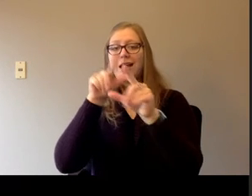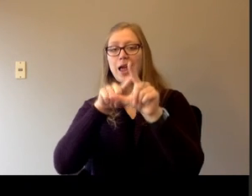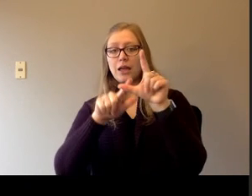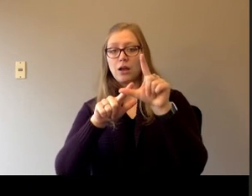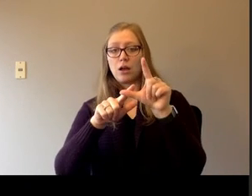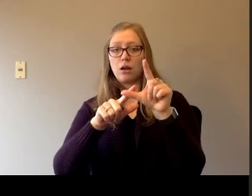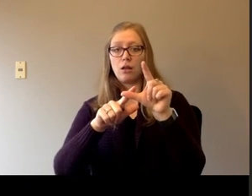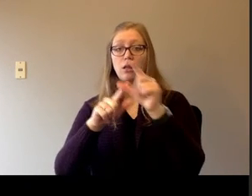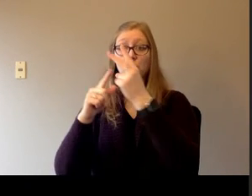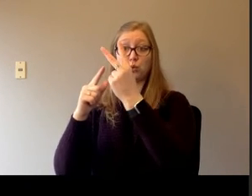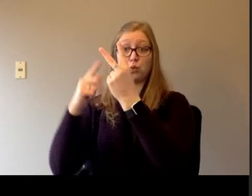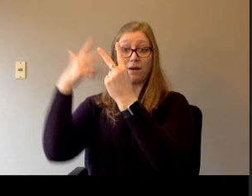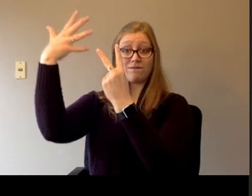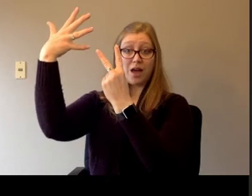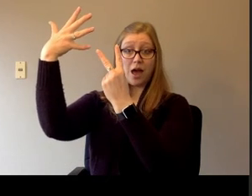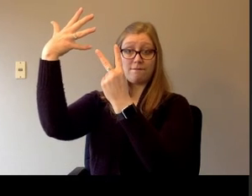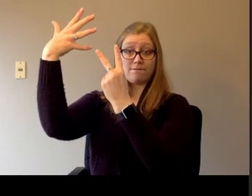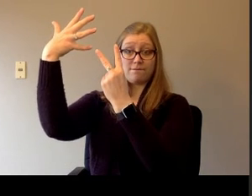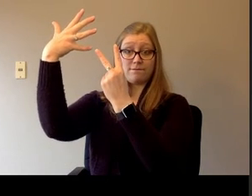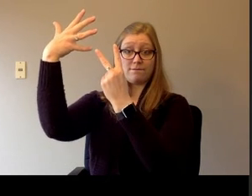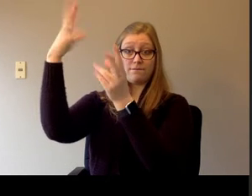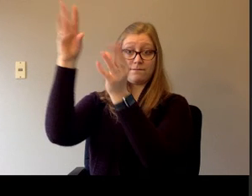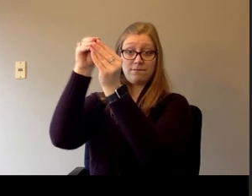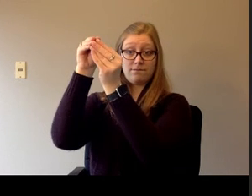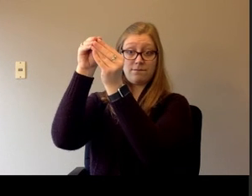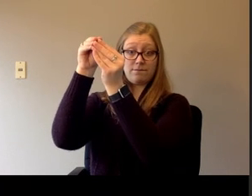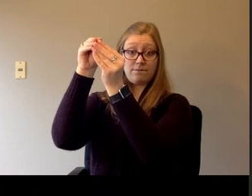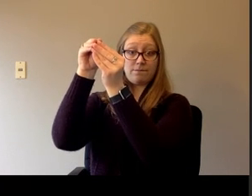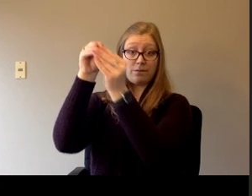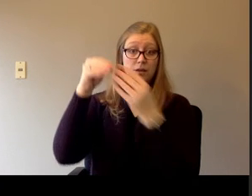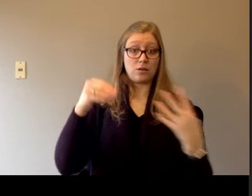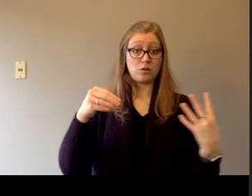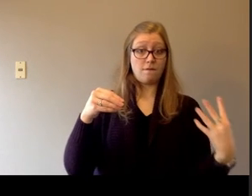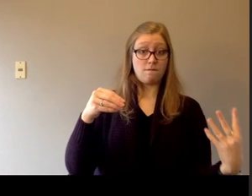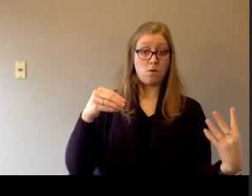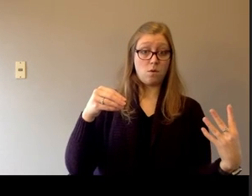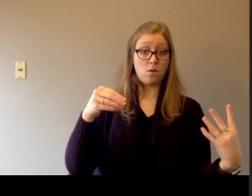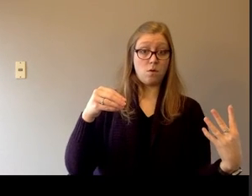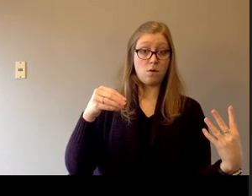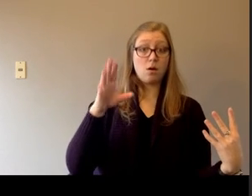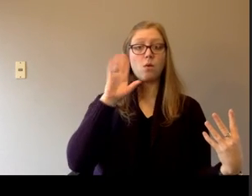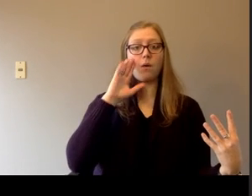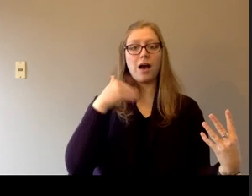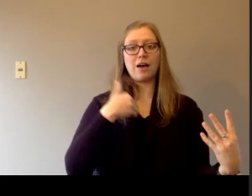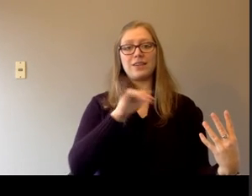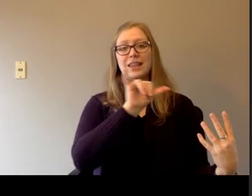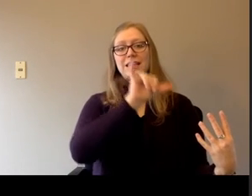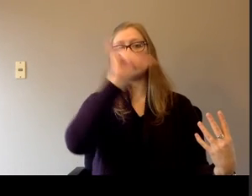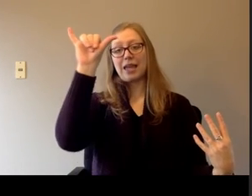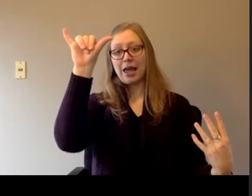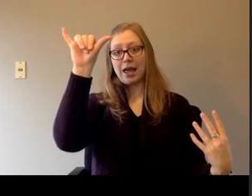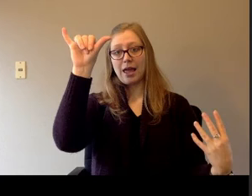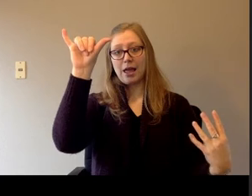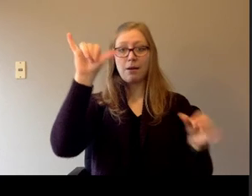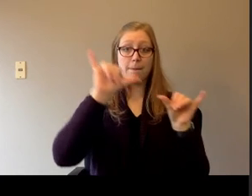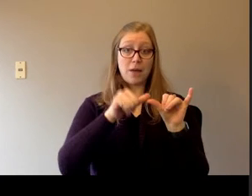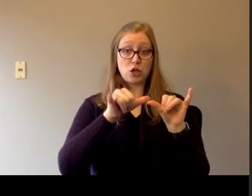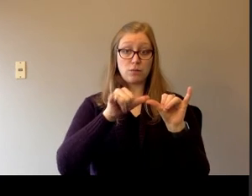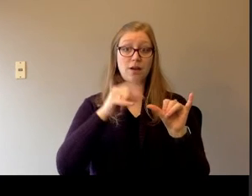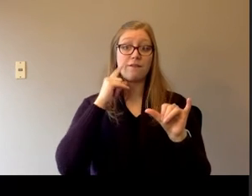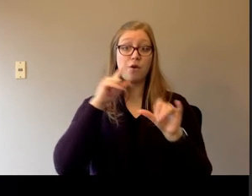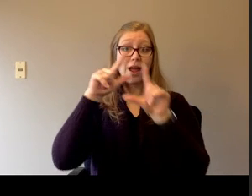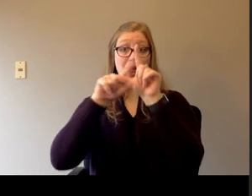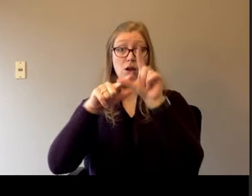angle 4 is going to have the same measure as angle 5 plus angle 2, because those would be